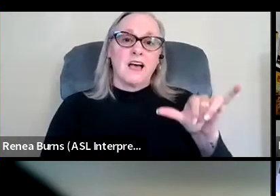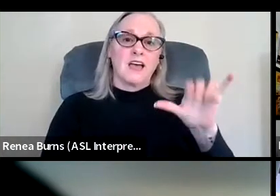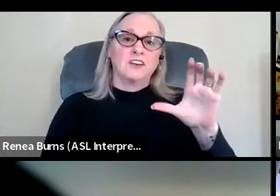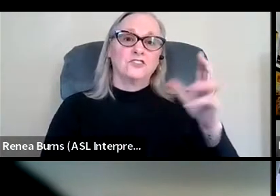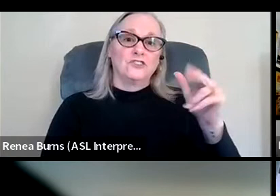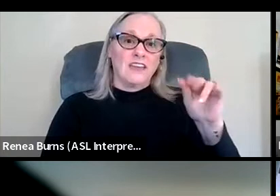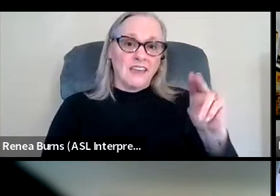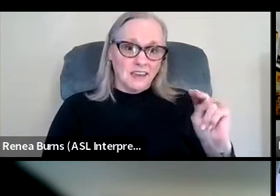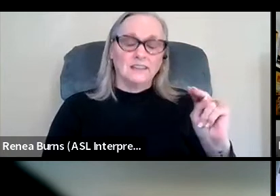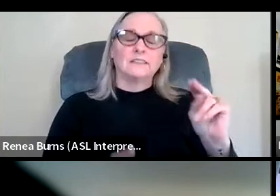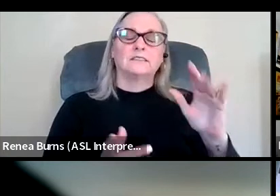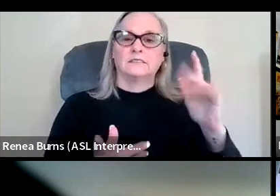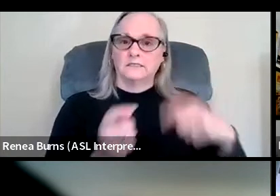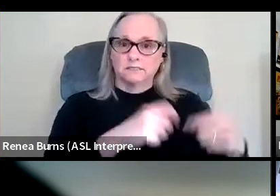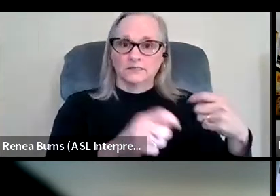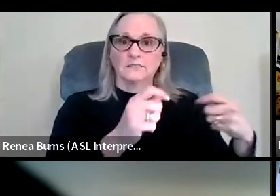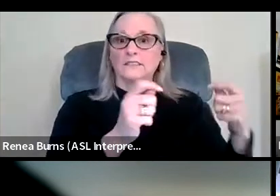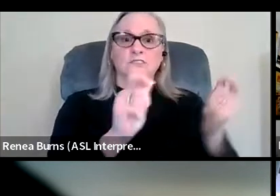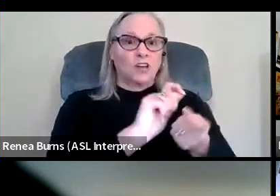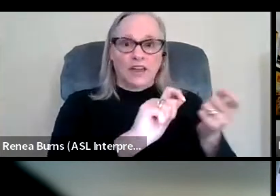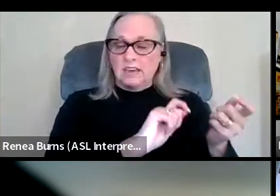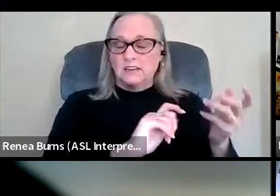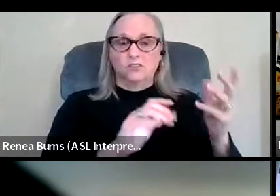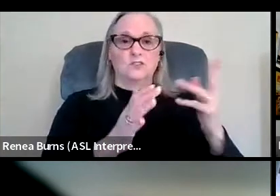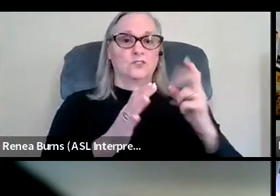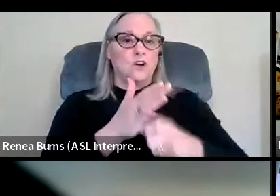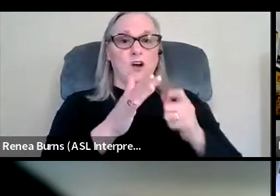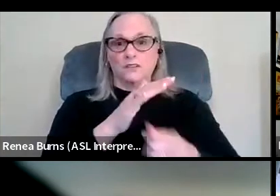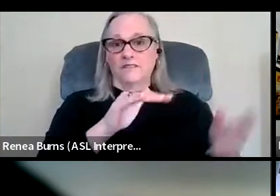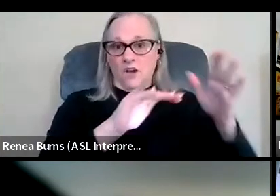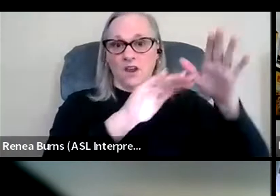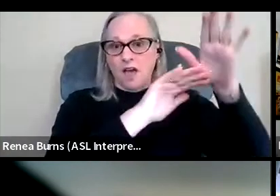dramatically, costs have gone up, many things have changed. So